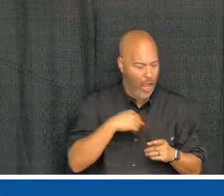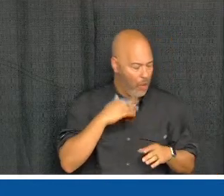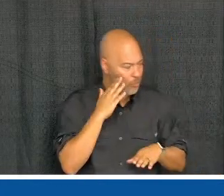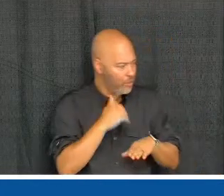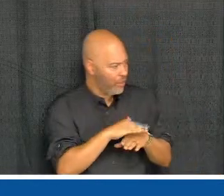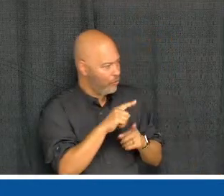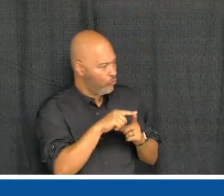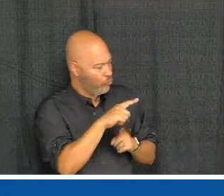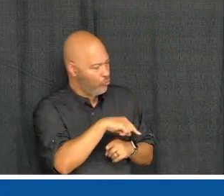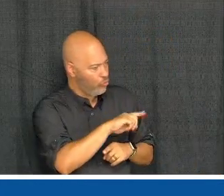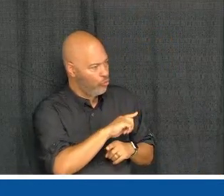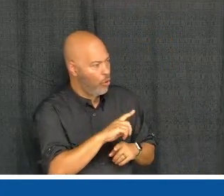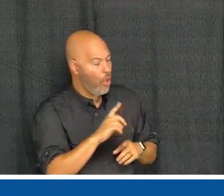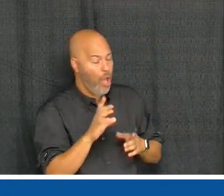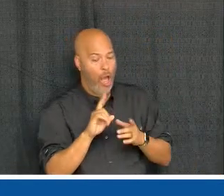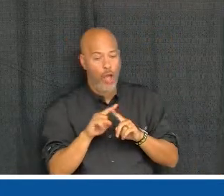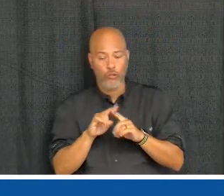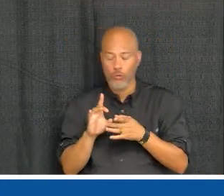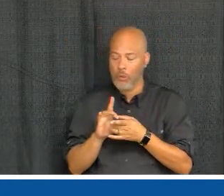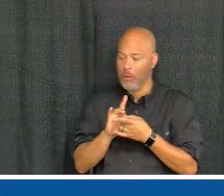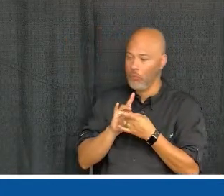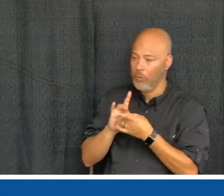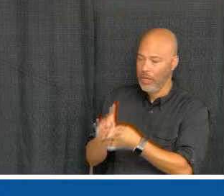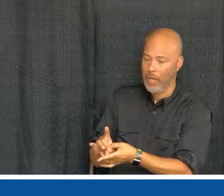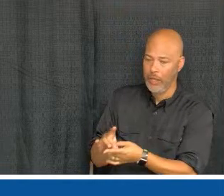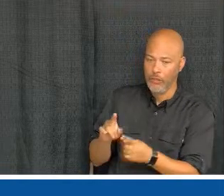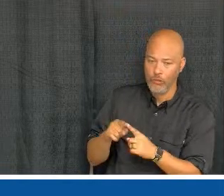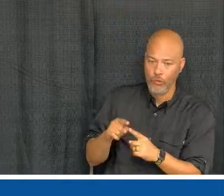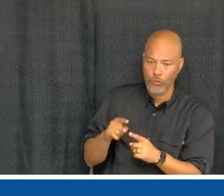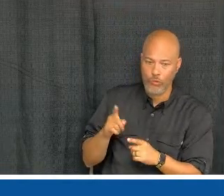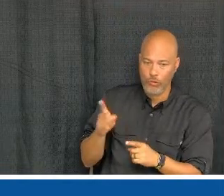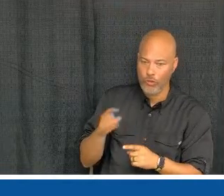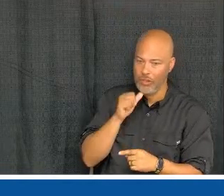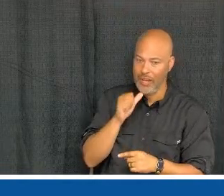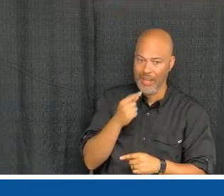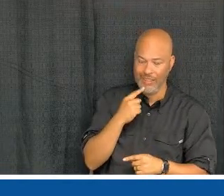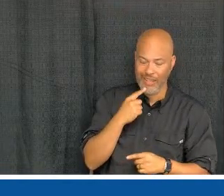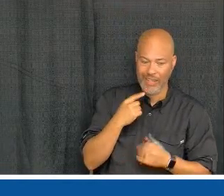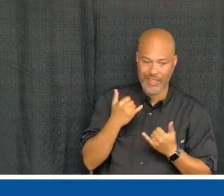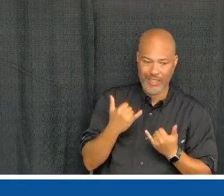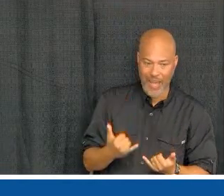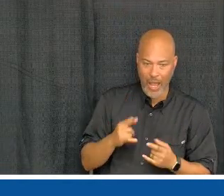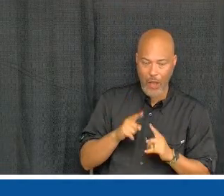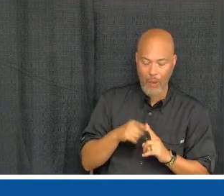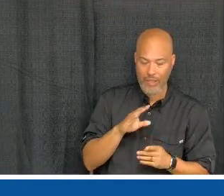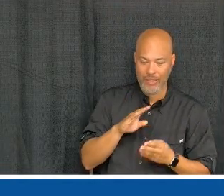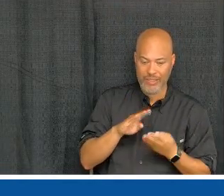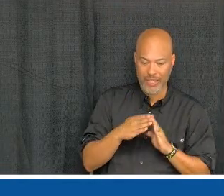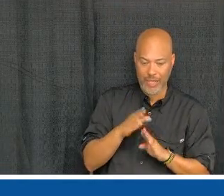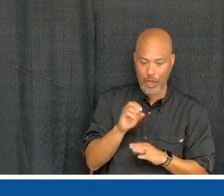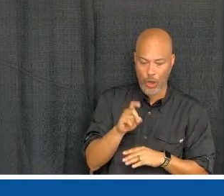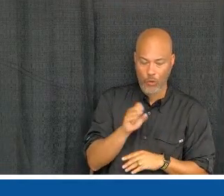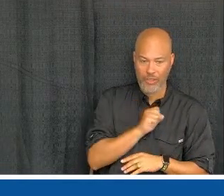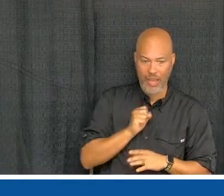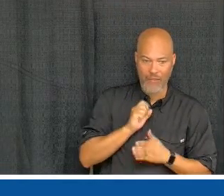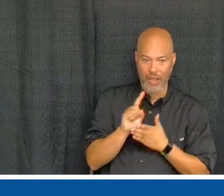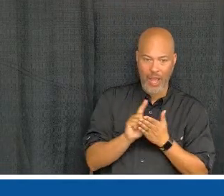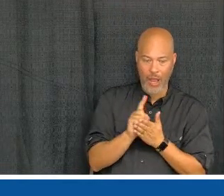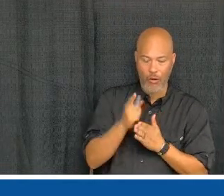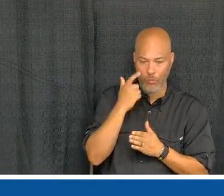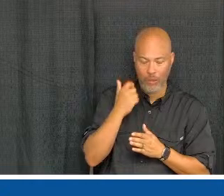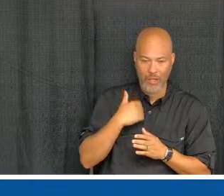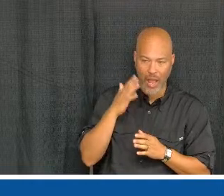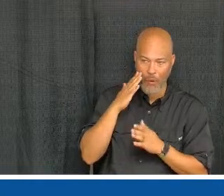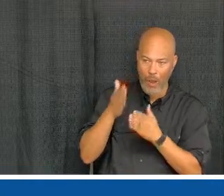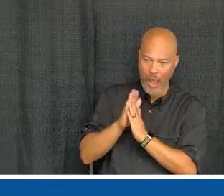Also, in regard to, I appreciate that you're not saying now about city code staff hours, because I'll ask them